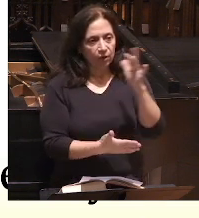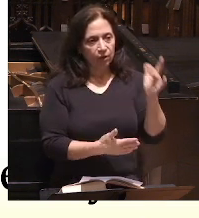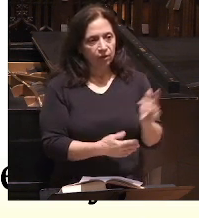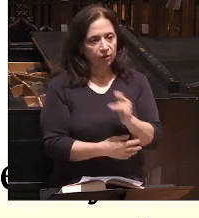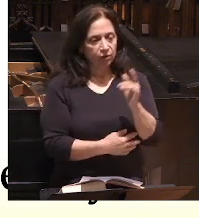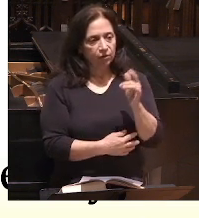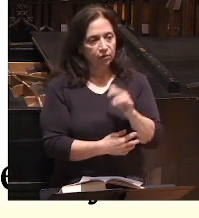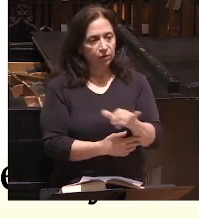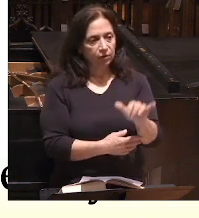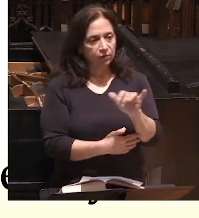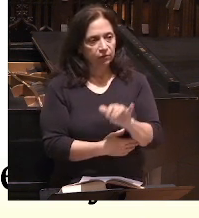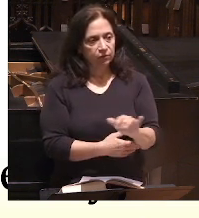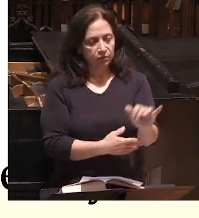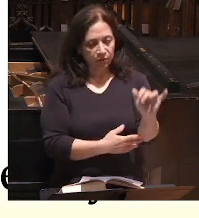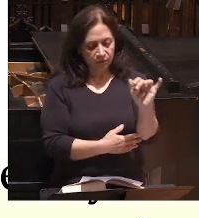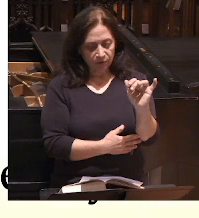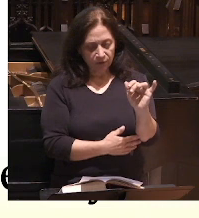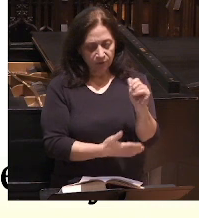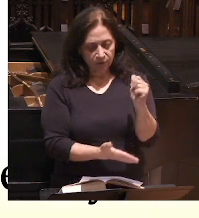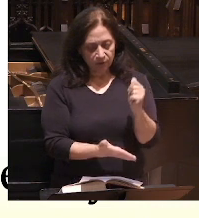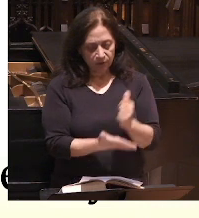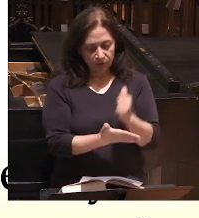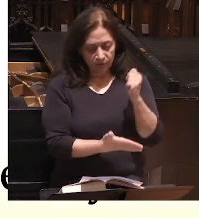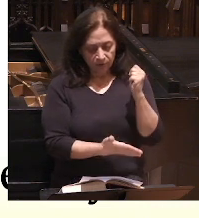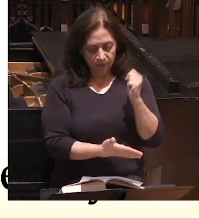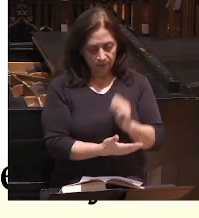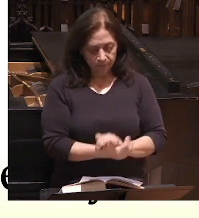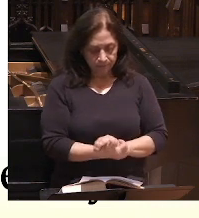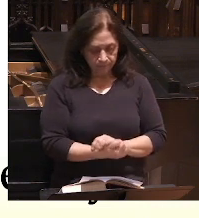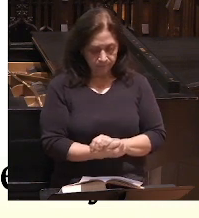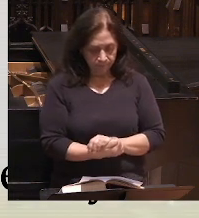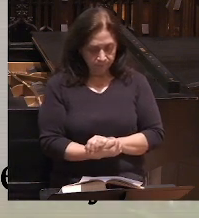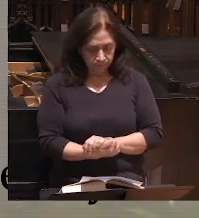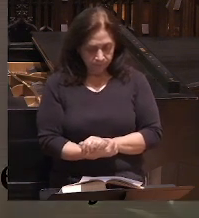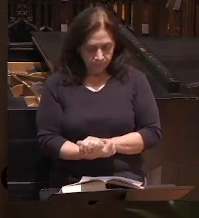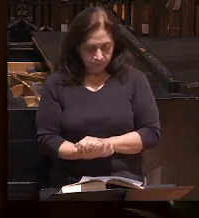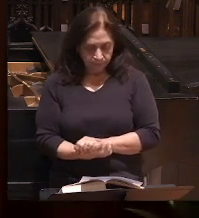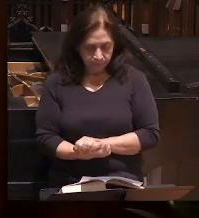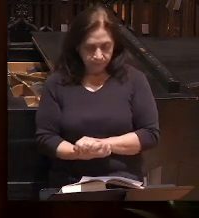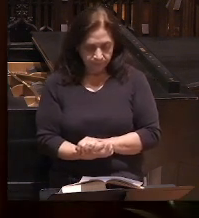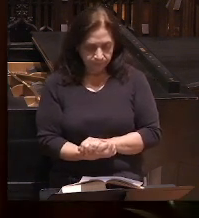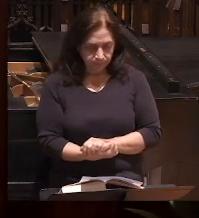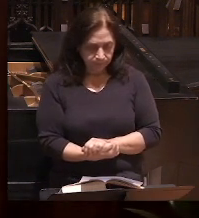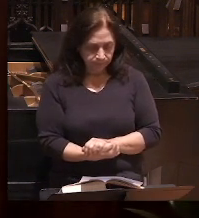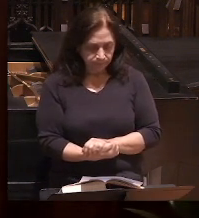power and the glory forever and ever. Amen.